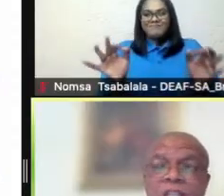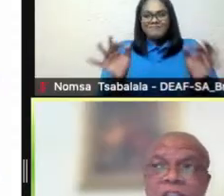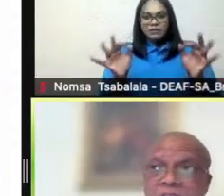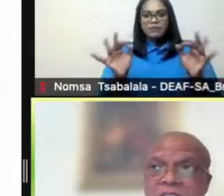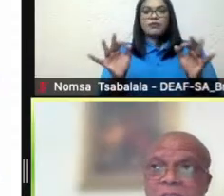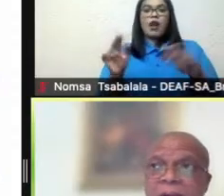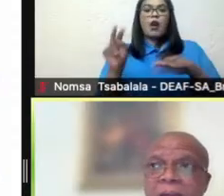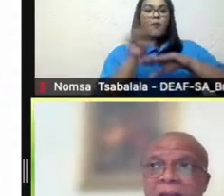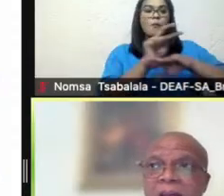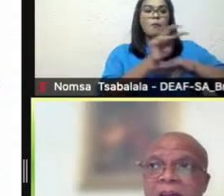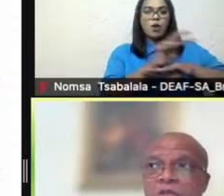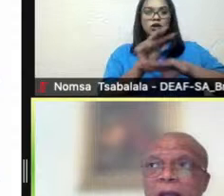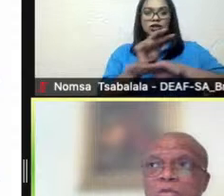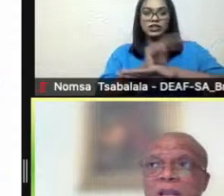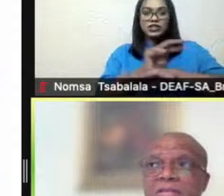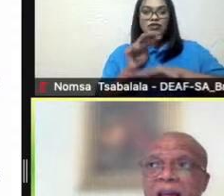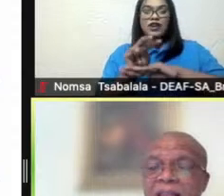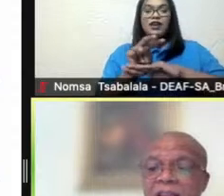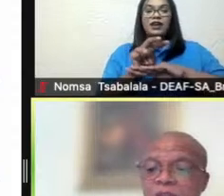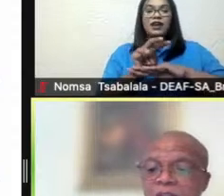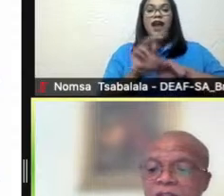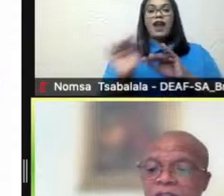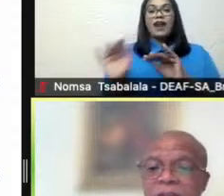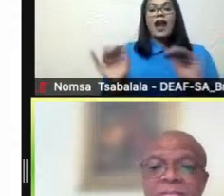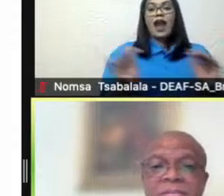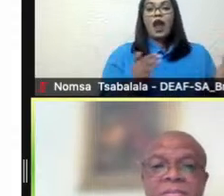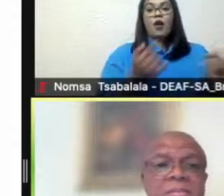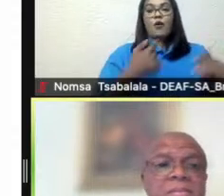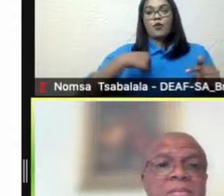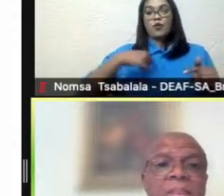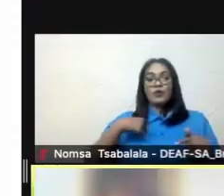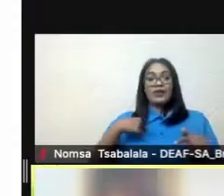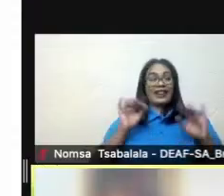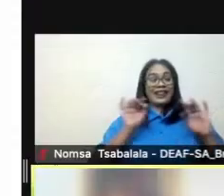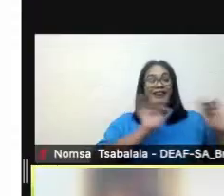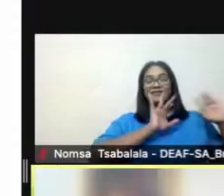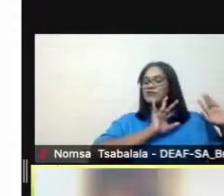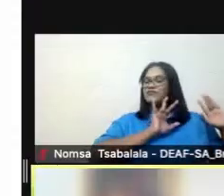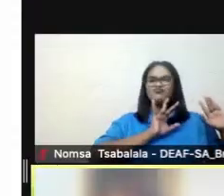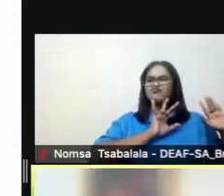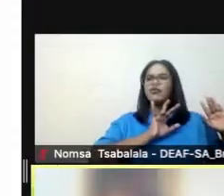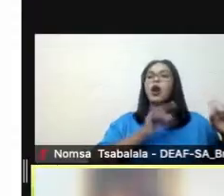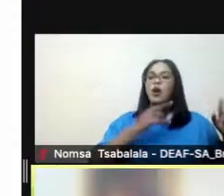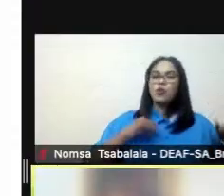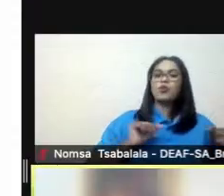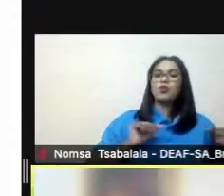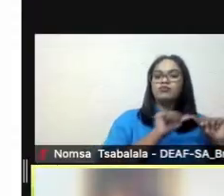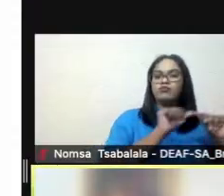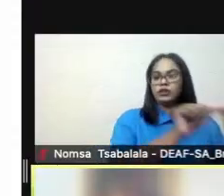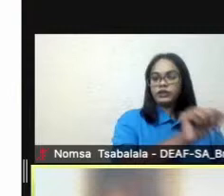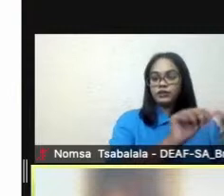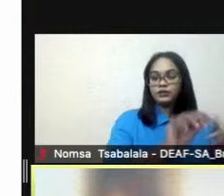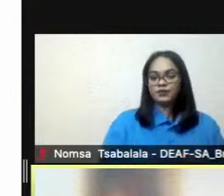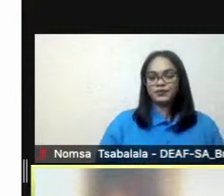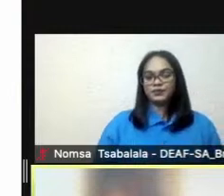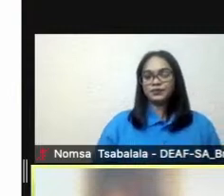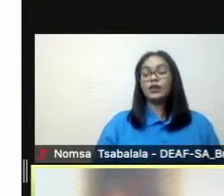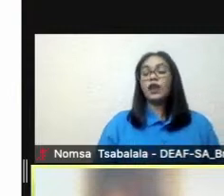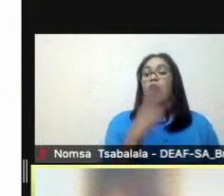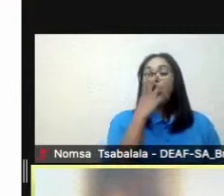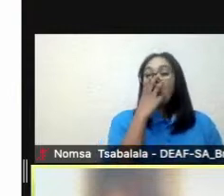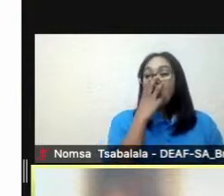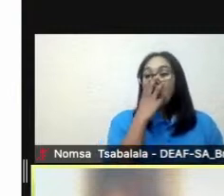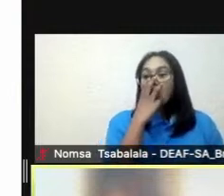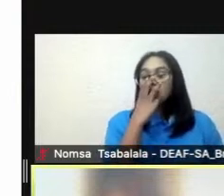of the contingency plan so that we leave nothing to chance. What we have done regarding oxygen, because oxygen has been found to be